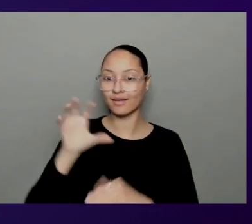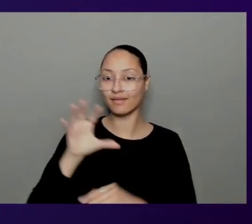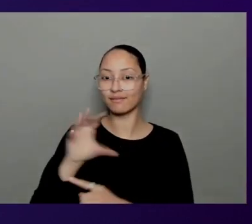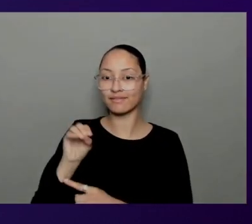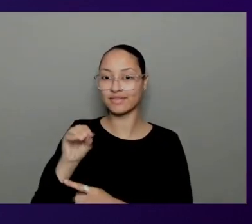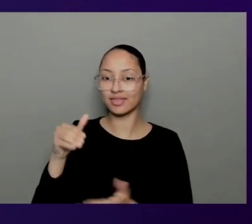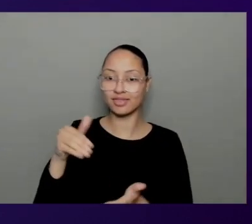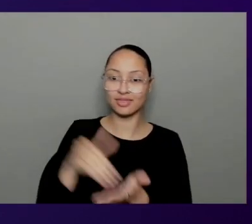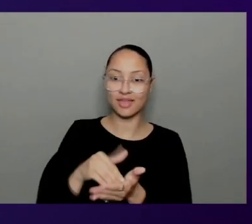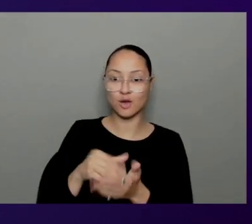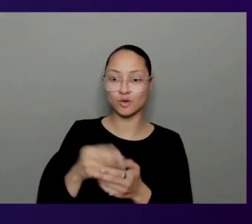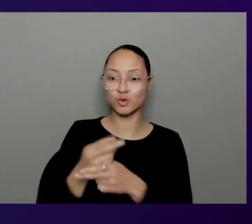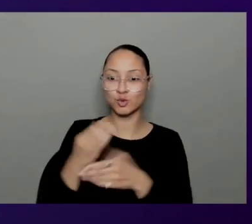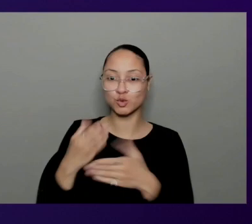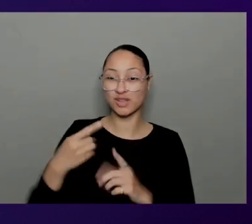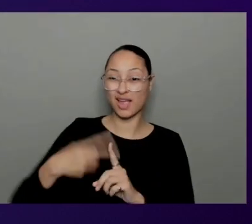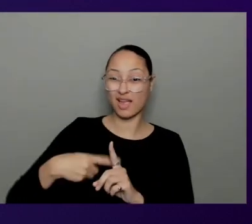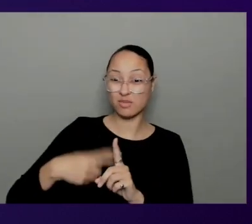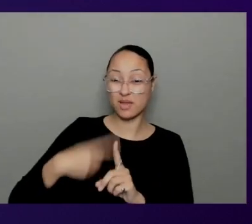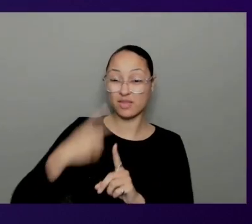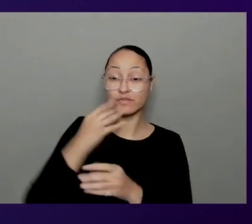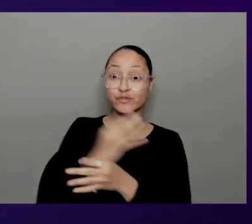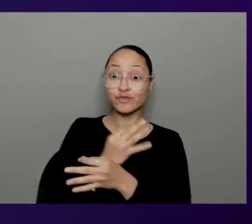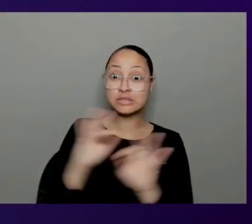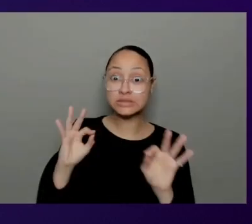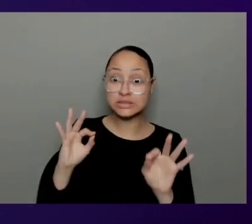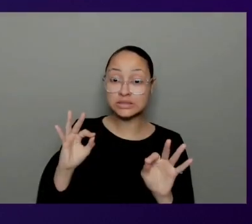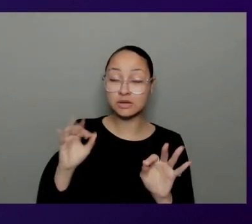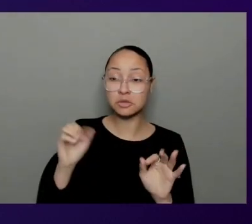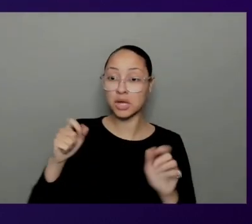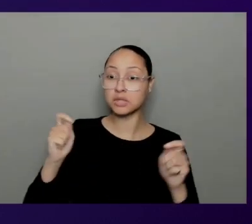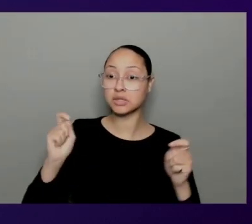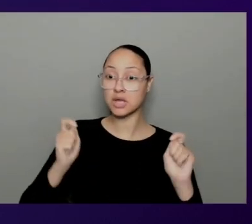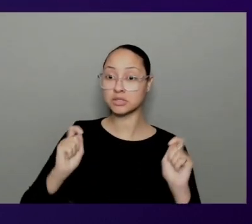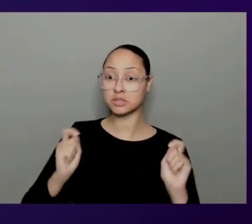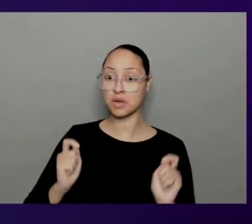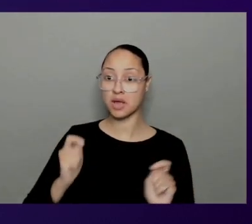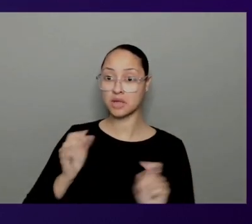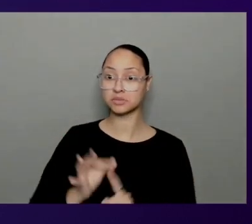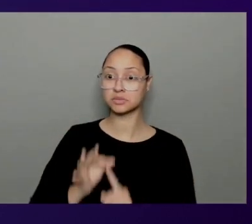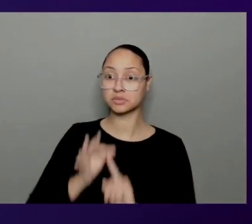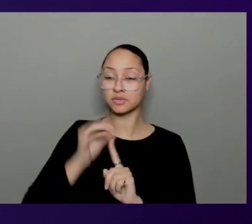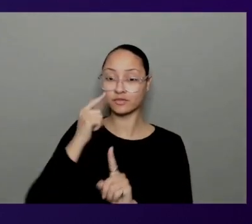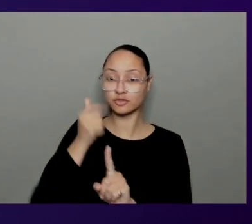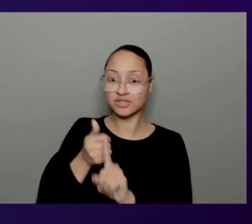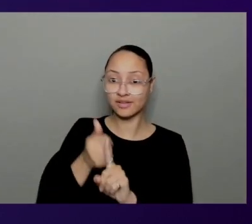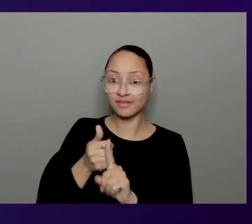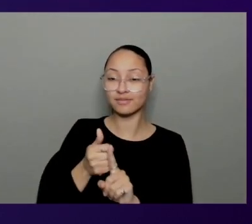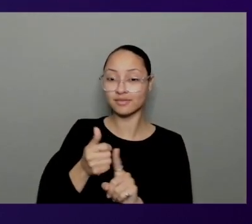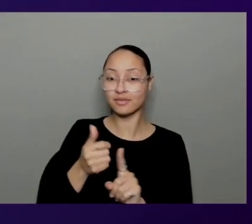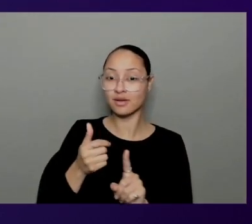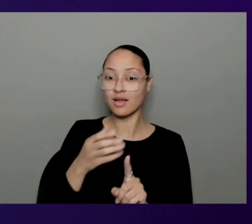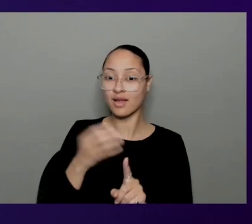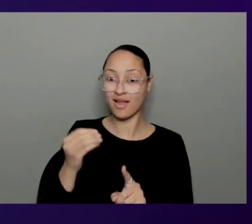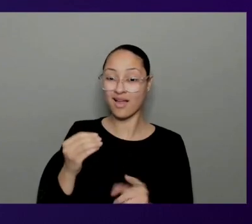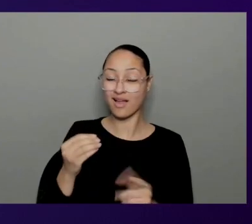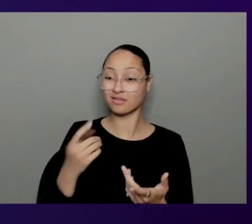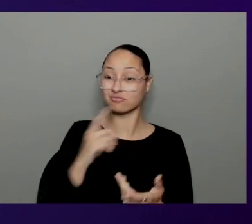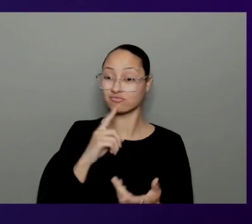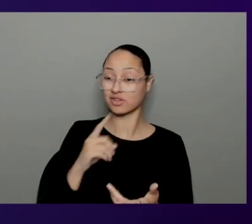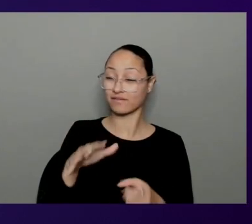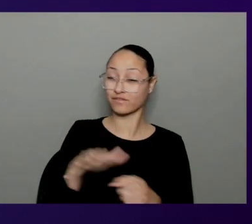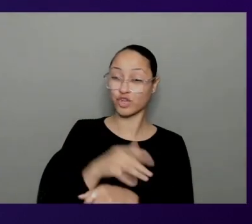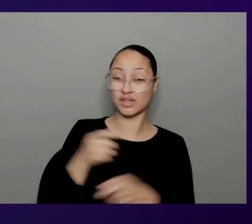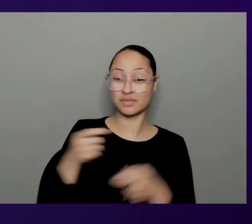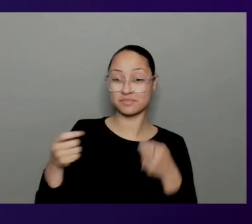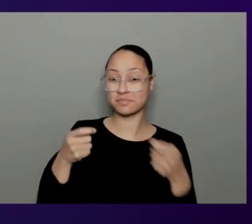month for free, highly customizable. It's the backbone of a lot of other SaaS applications that build on top of AWS, fully